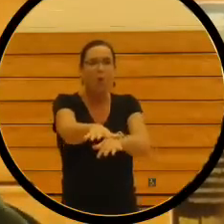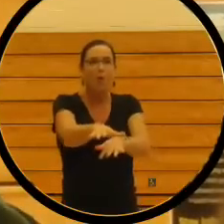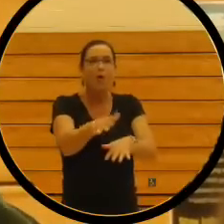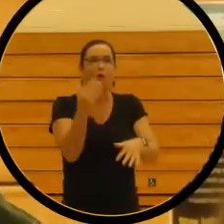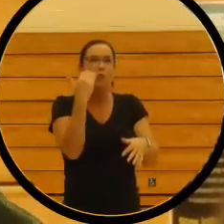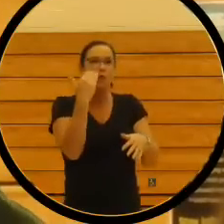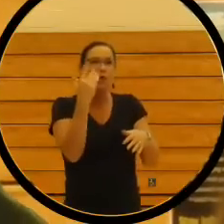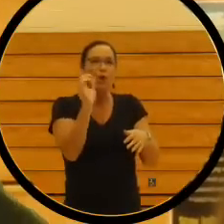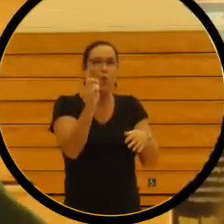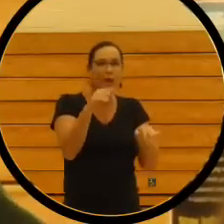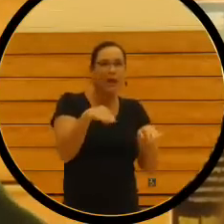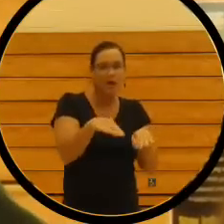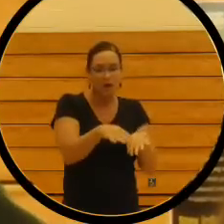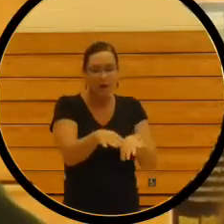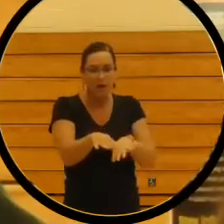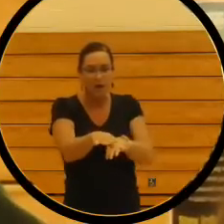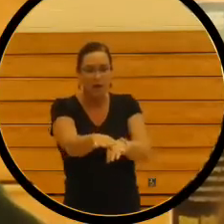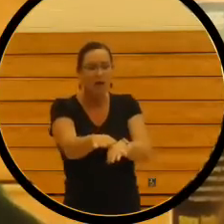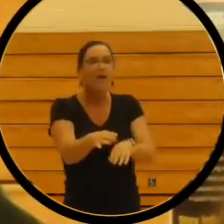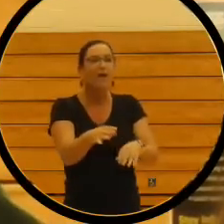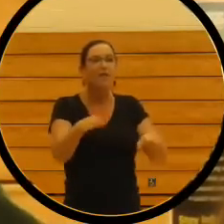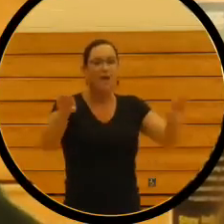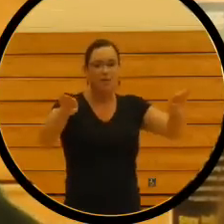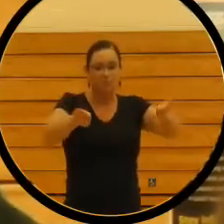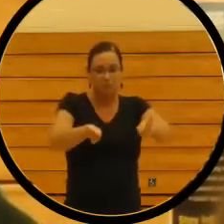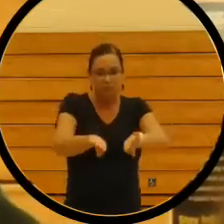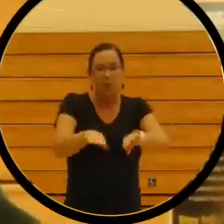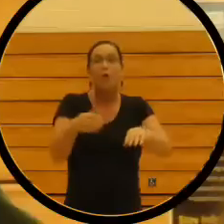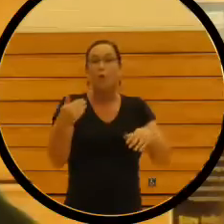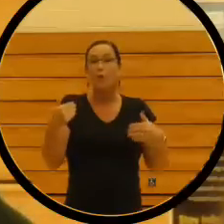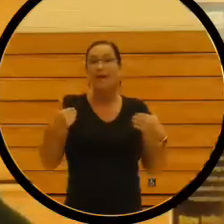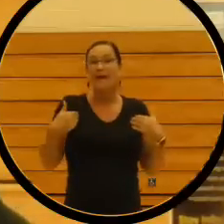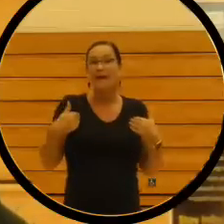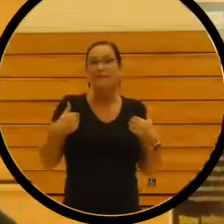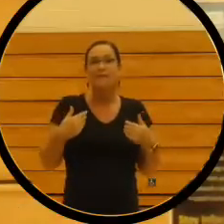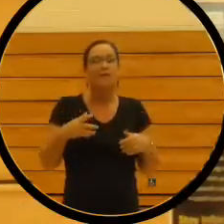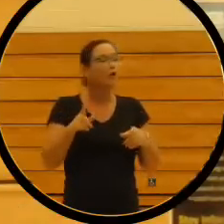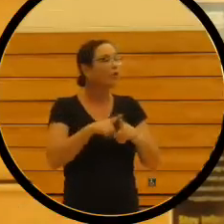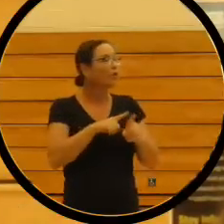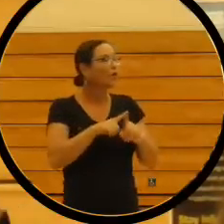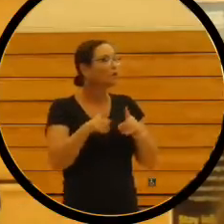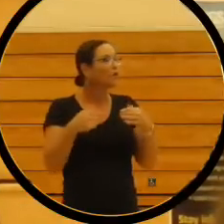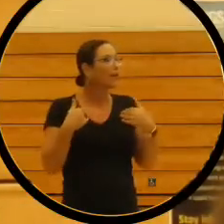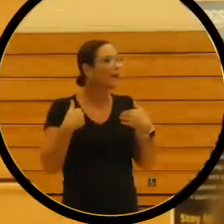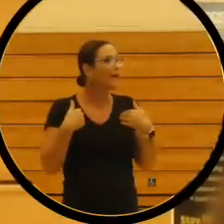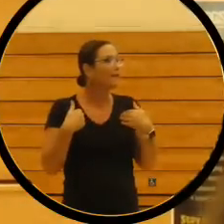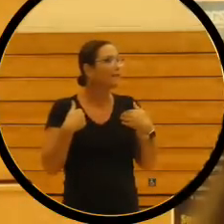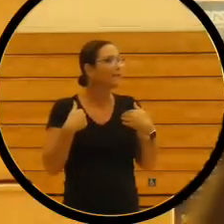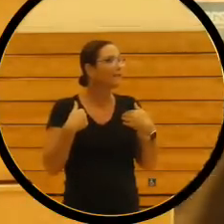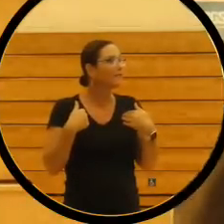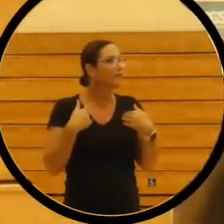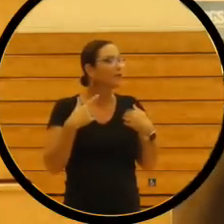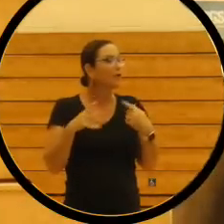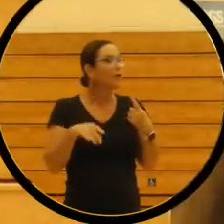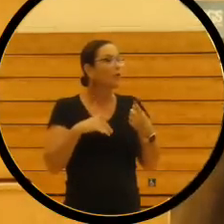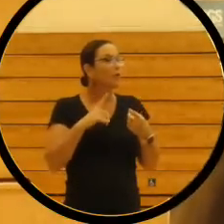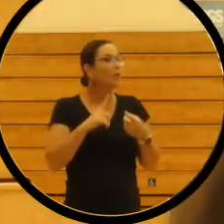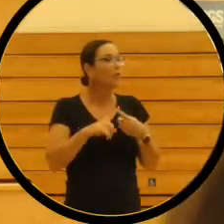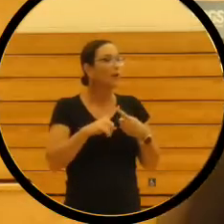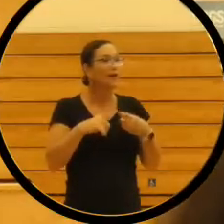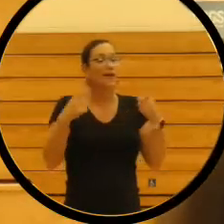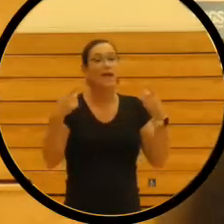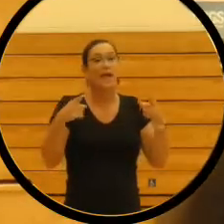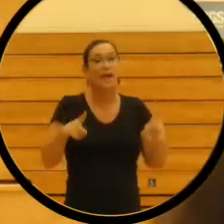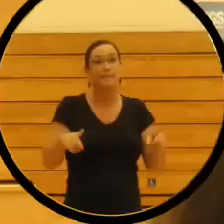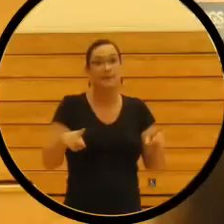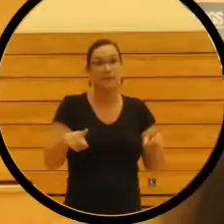lines of descent. Yes, they do exist, we have them. We also have, when an outbreak